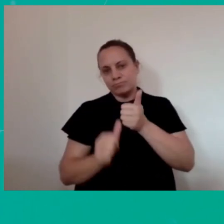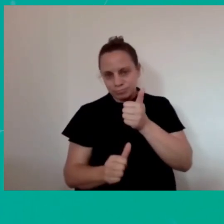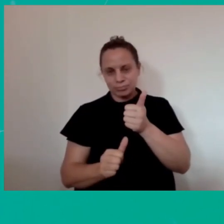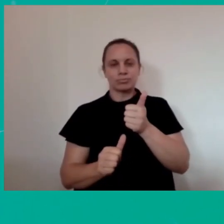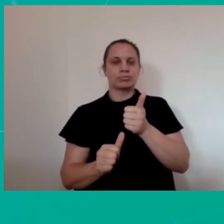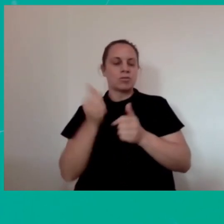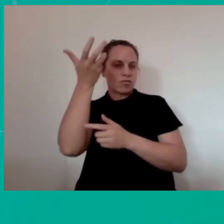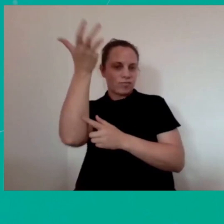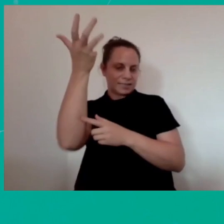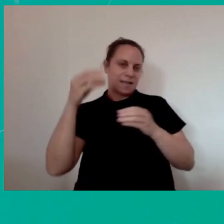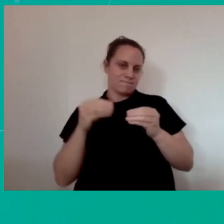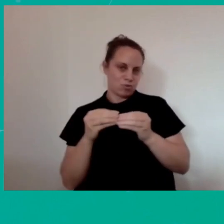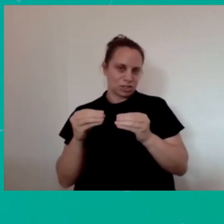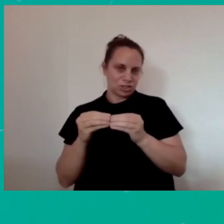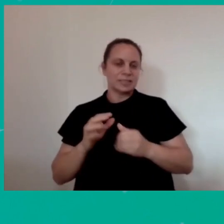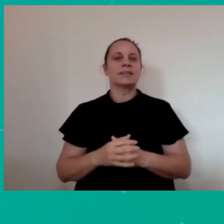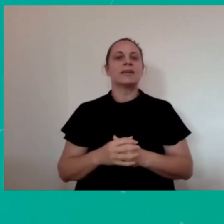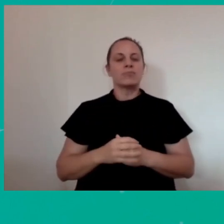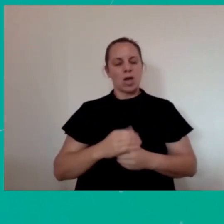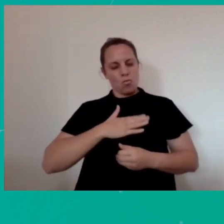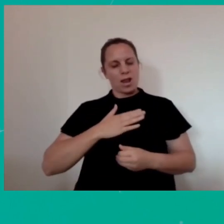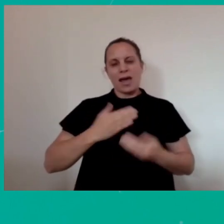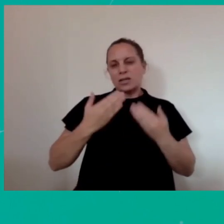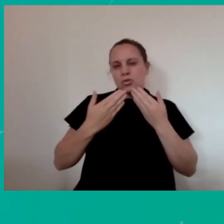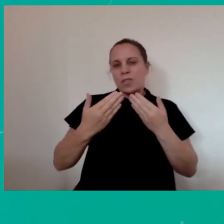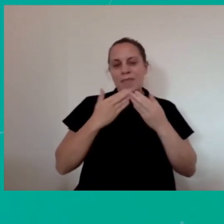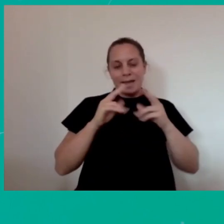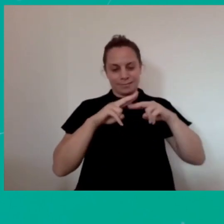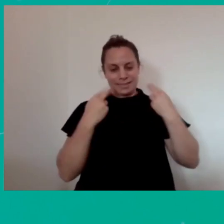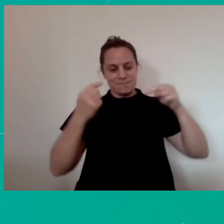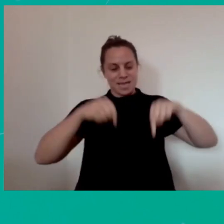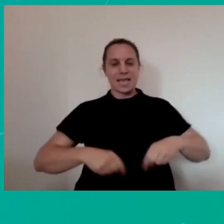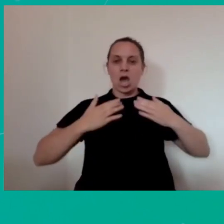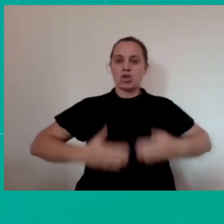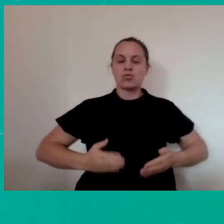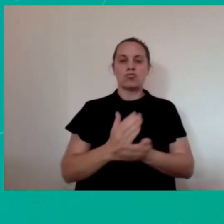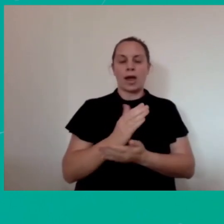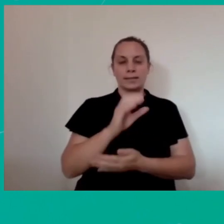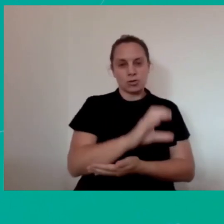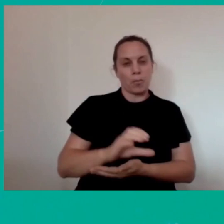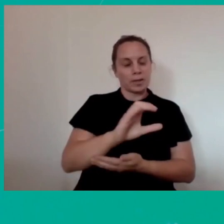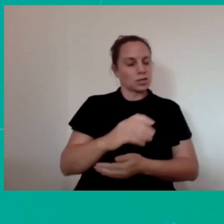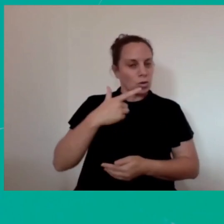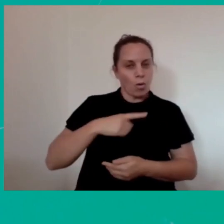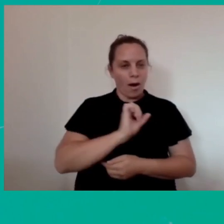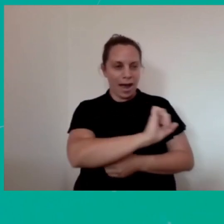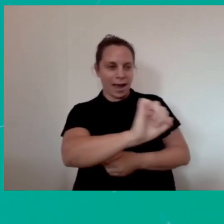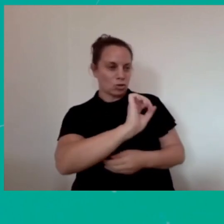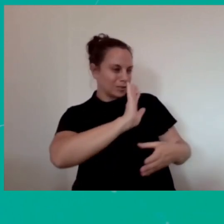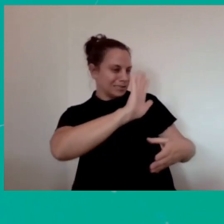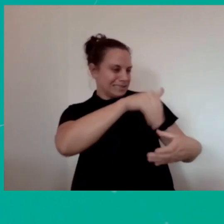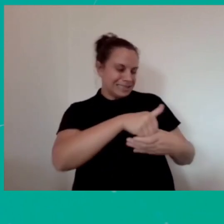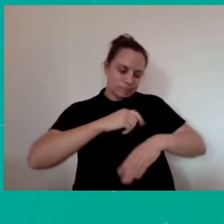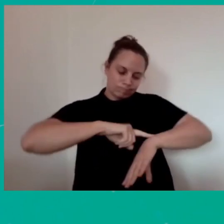Mervyn-Birch. And I want to thank the team here at the Human Rights Commission for all the input, long